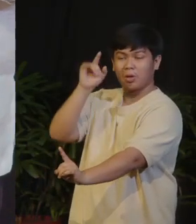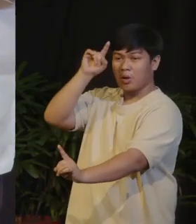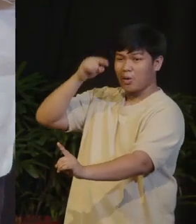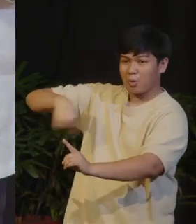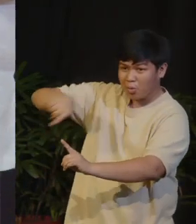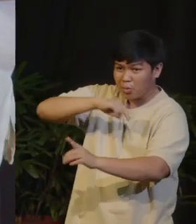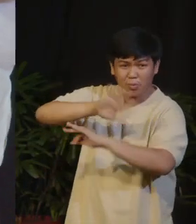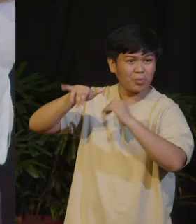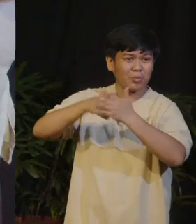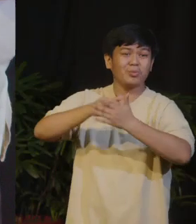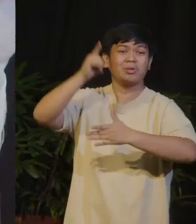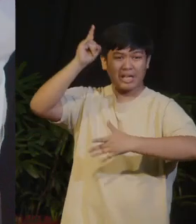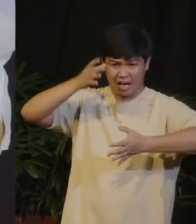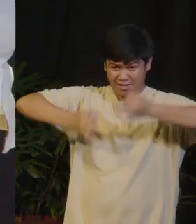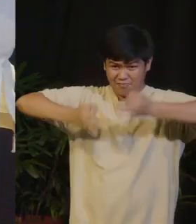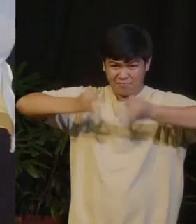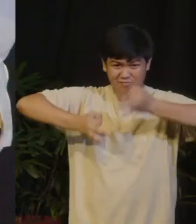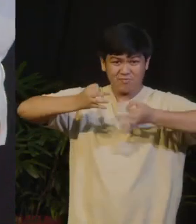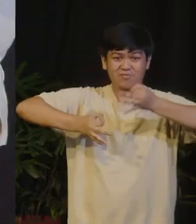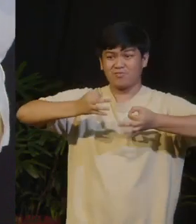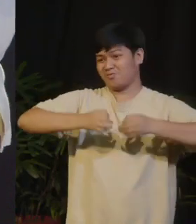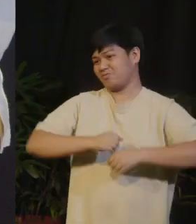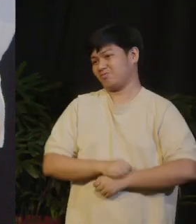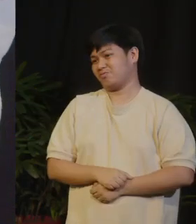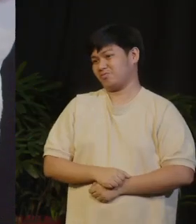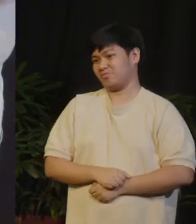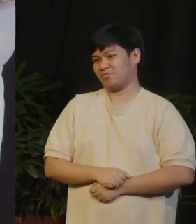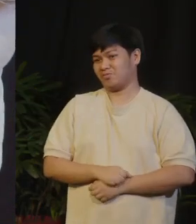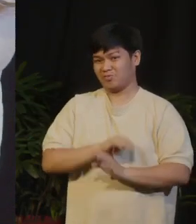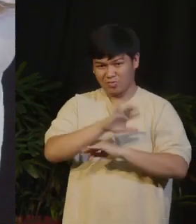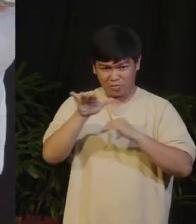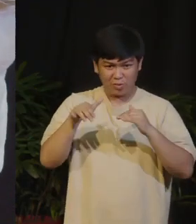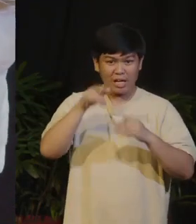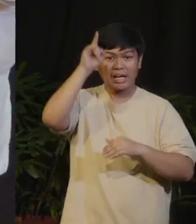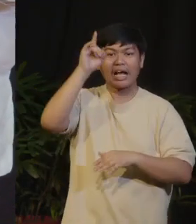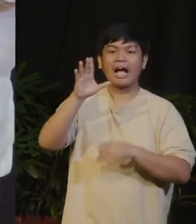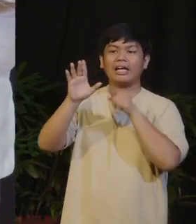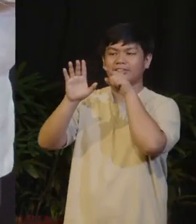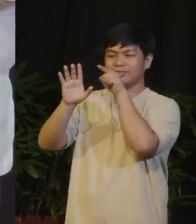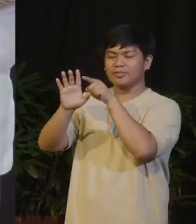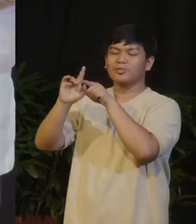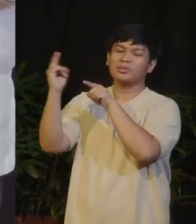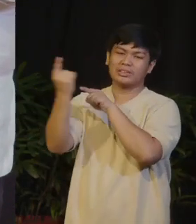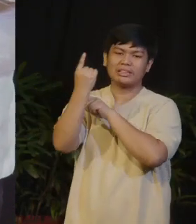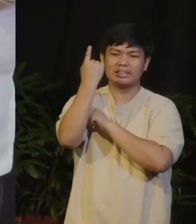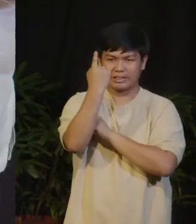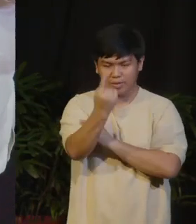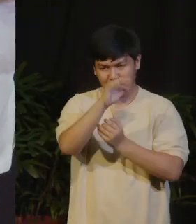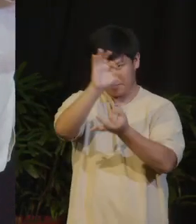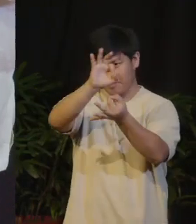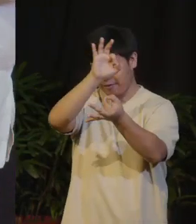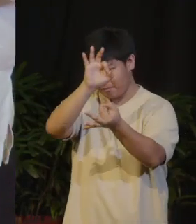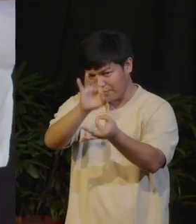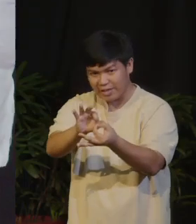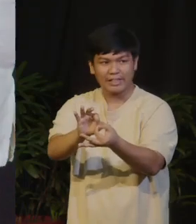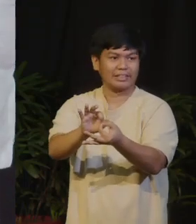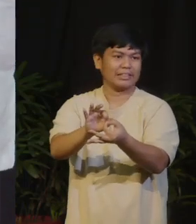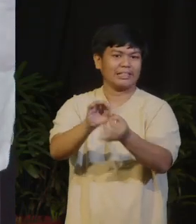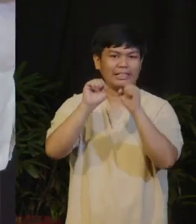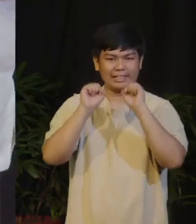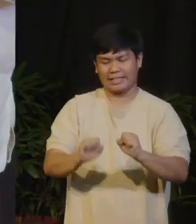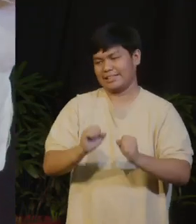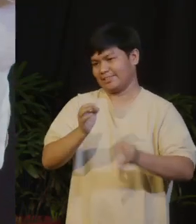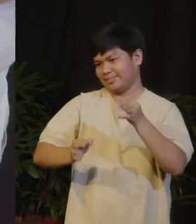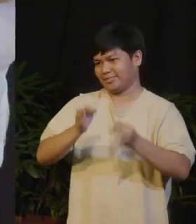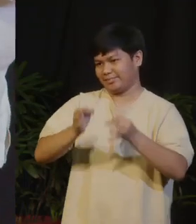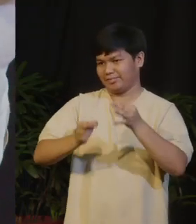judgment seat of God. Ang Diyos lang talaga ang maaaring umatol sa atin. For it is written, as I live, says the Lord, every